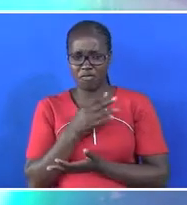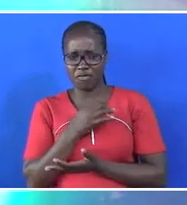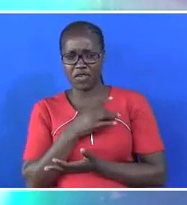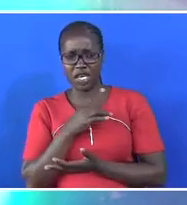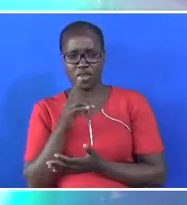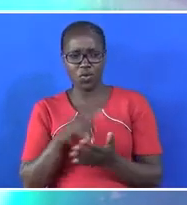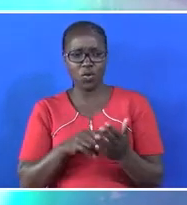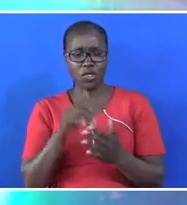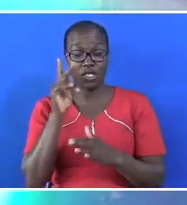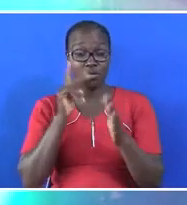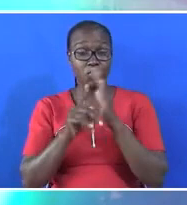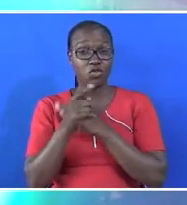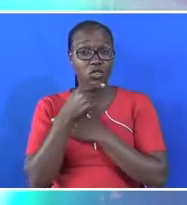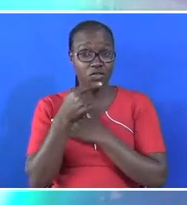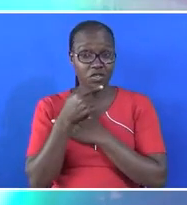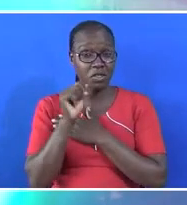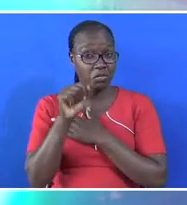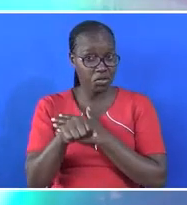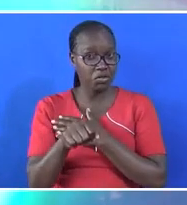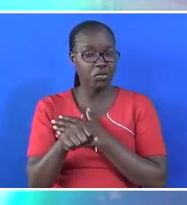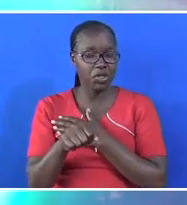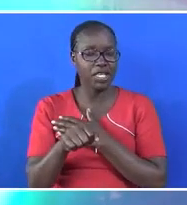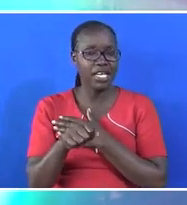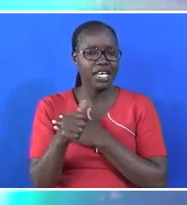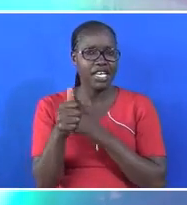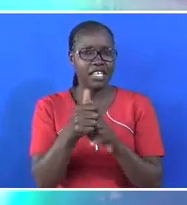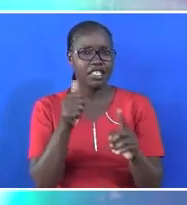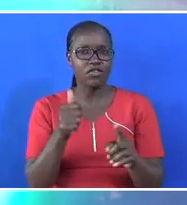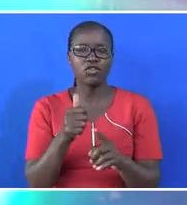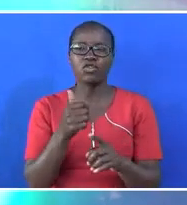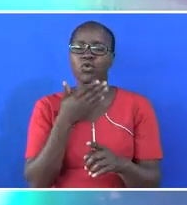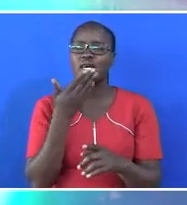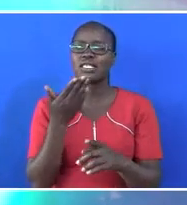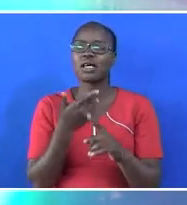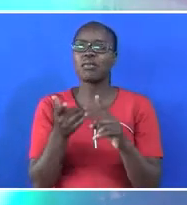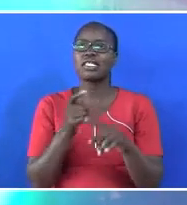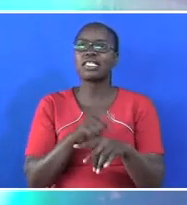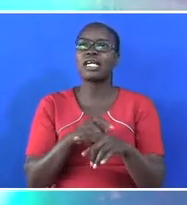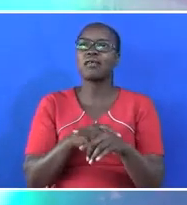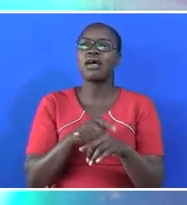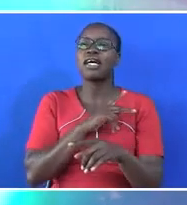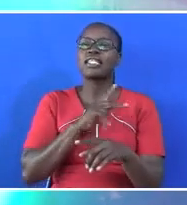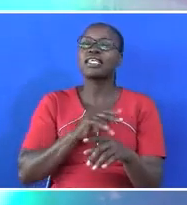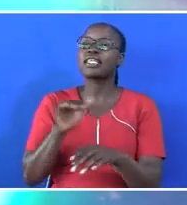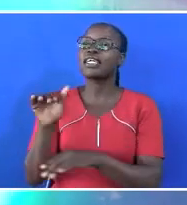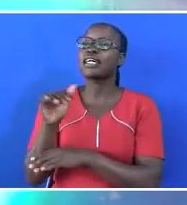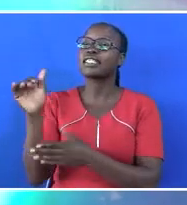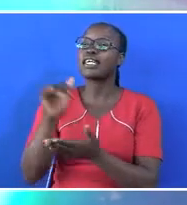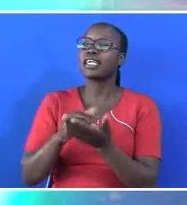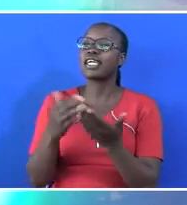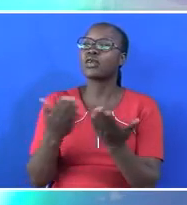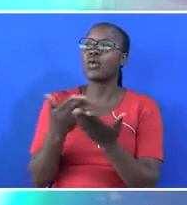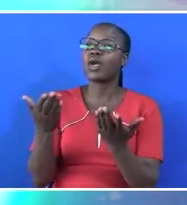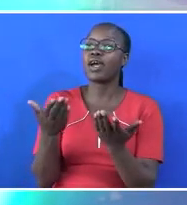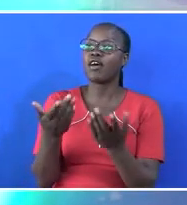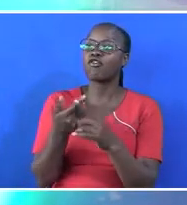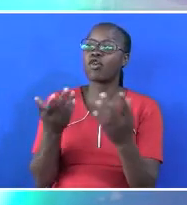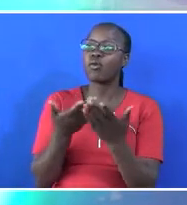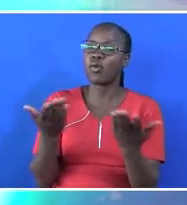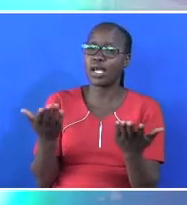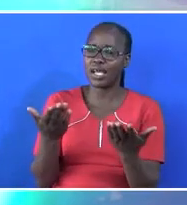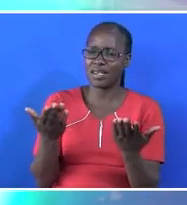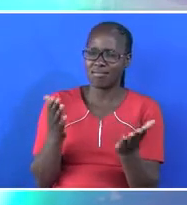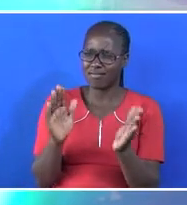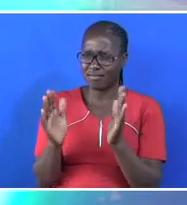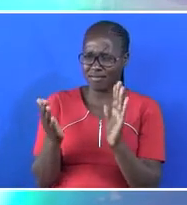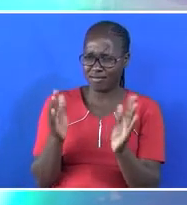the prophet would have said, he refused to answer that. But when the king is asked where they came from, it